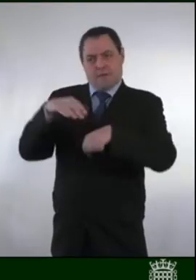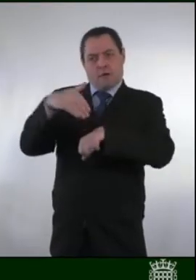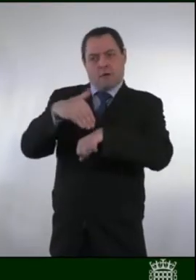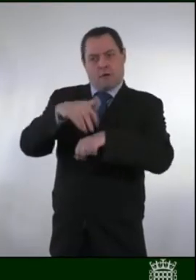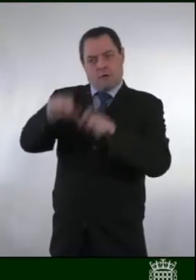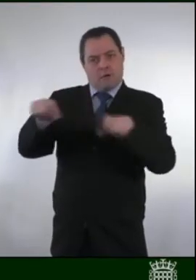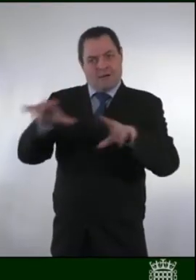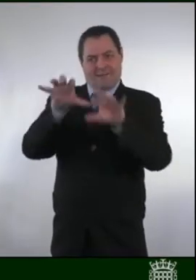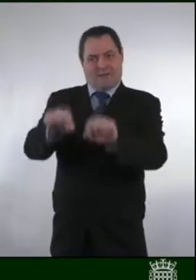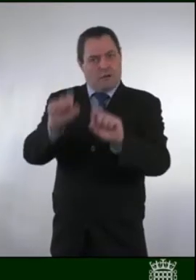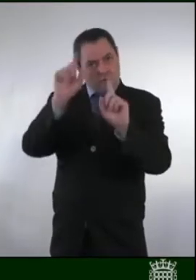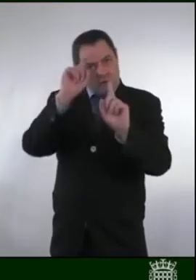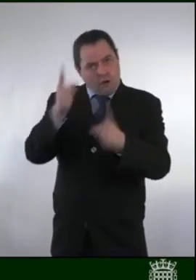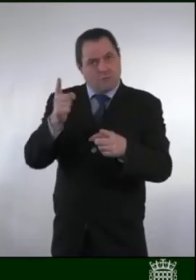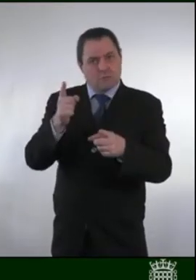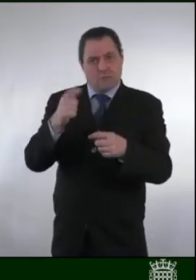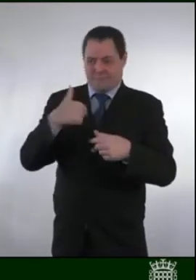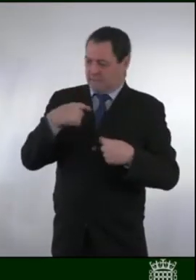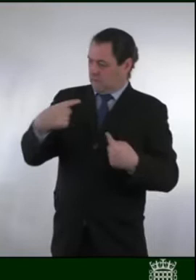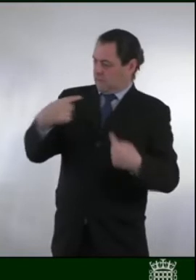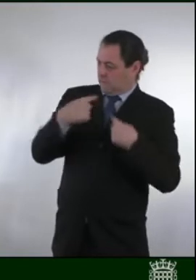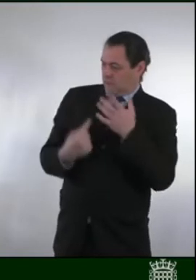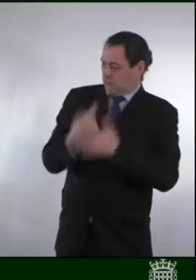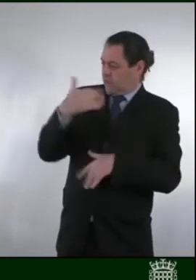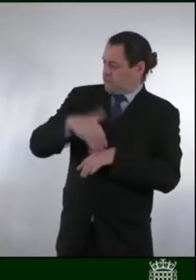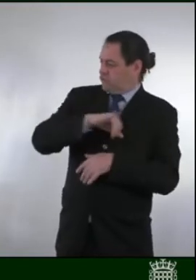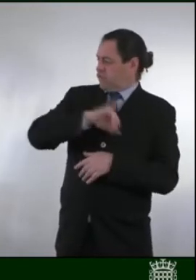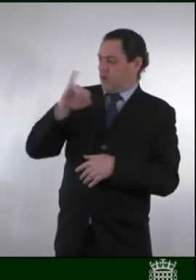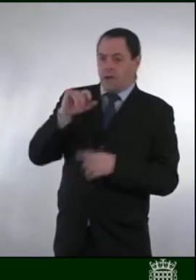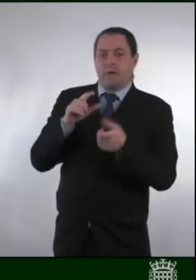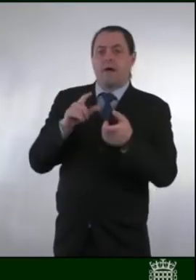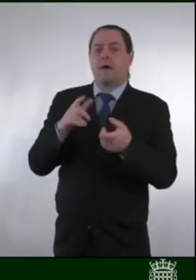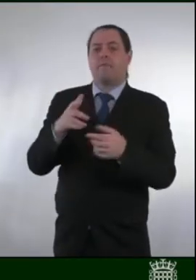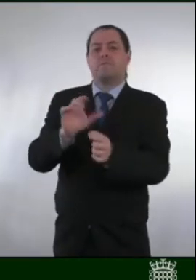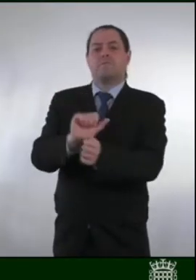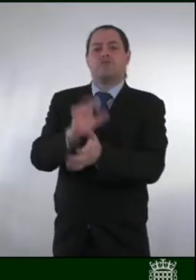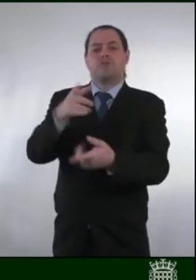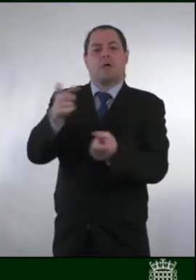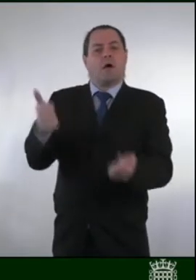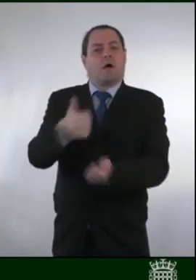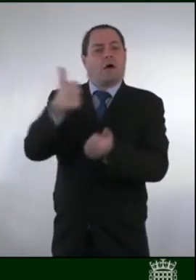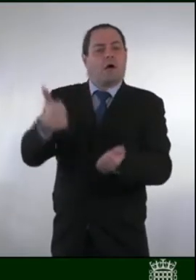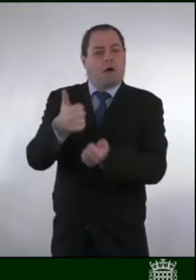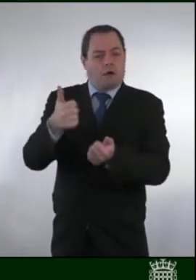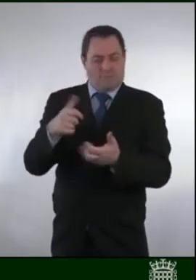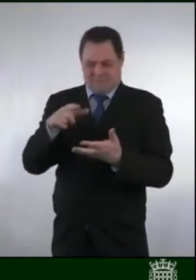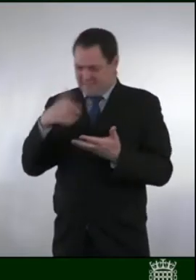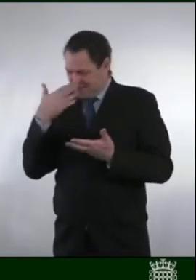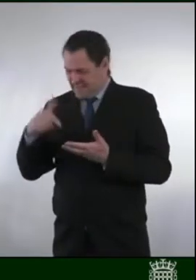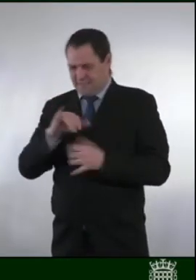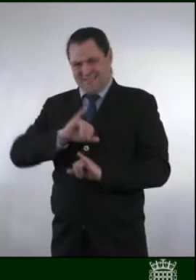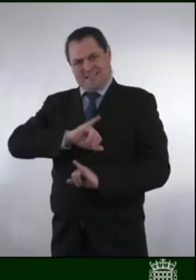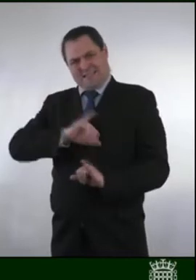getting justice. This letter makes clear that it includes data from criminals convicted of serious